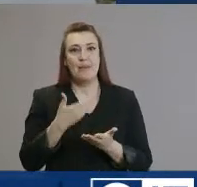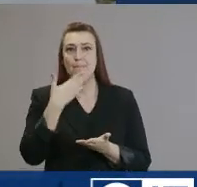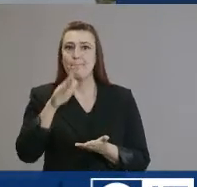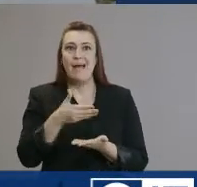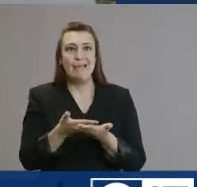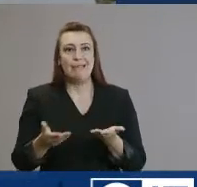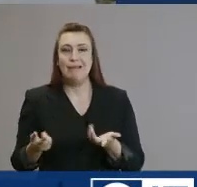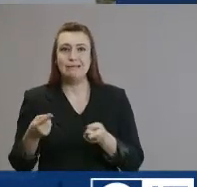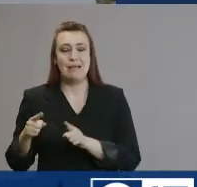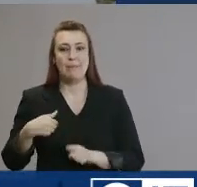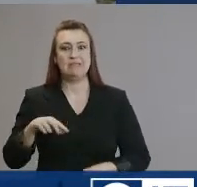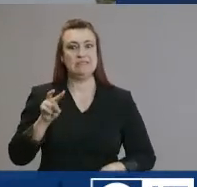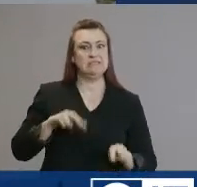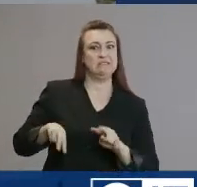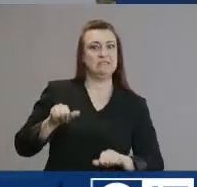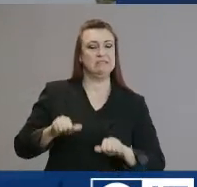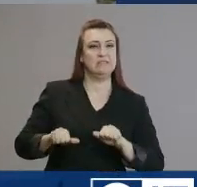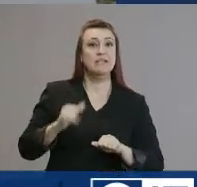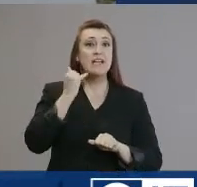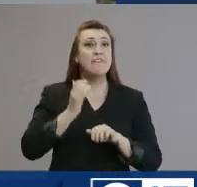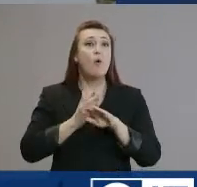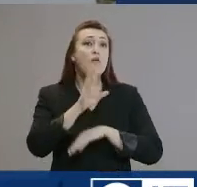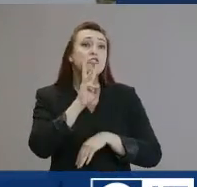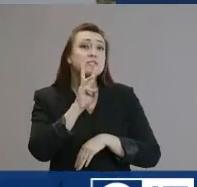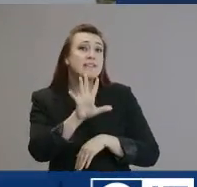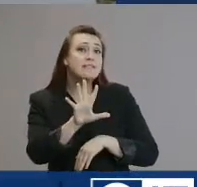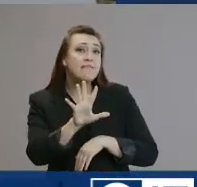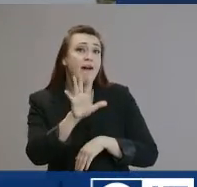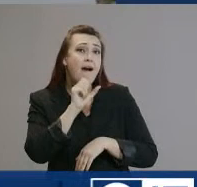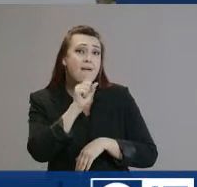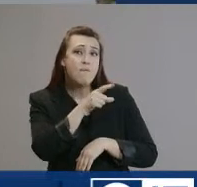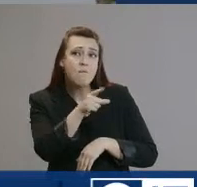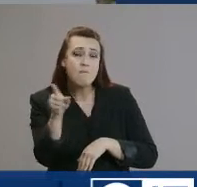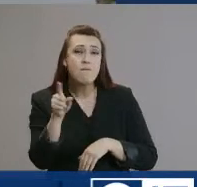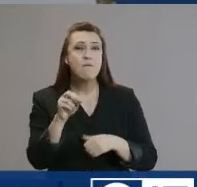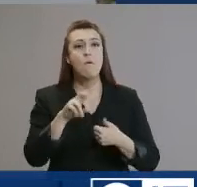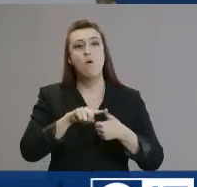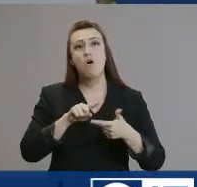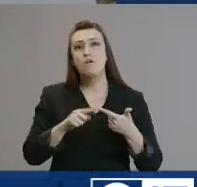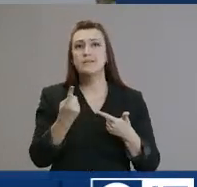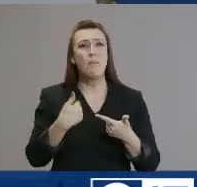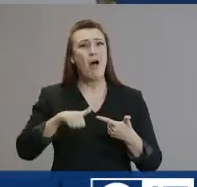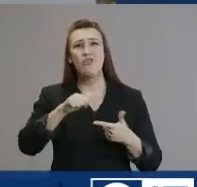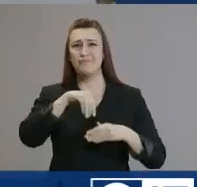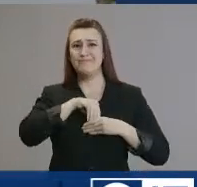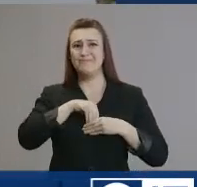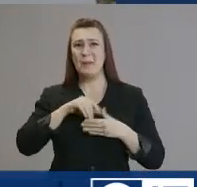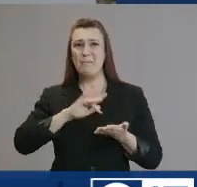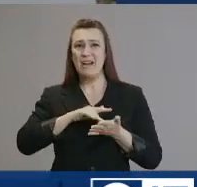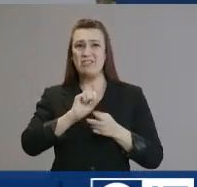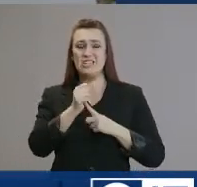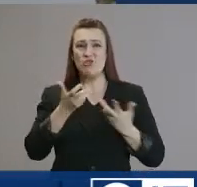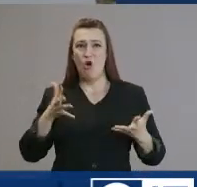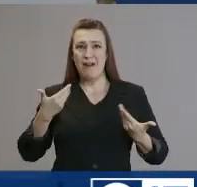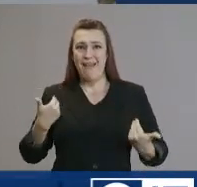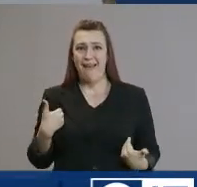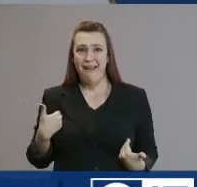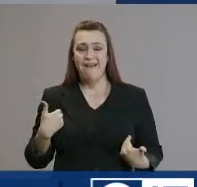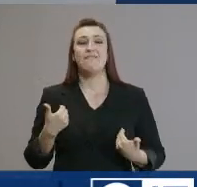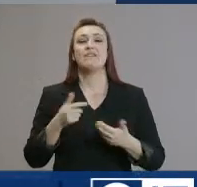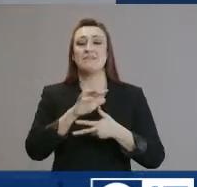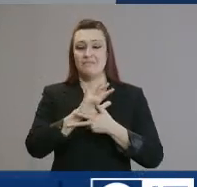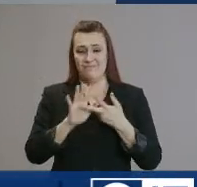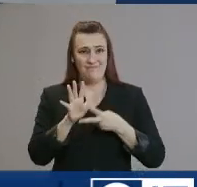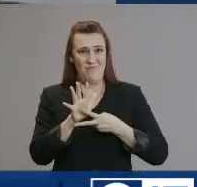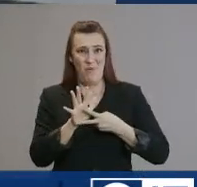65, or you have an underlying medical condition that puts you at risk, we want them to limit their time away from home.